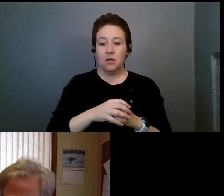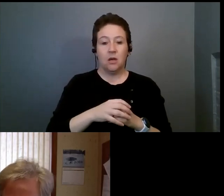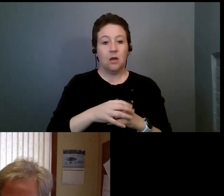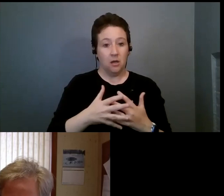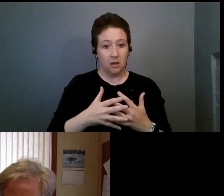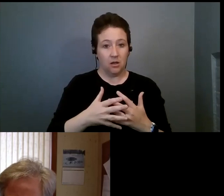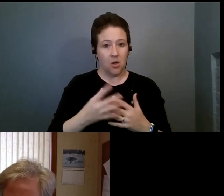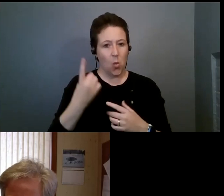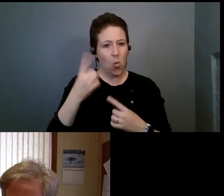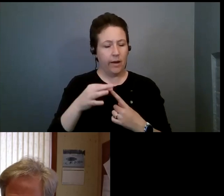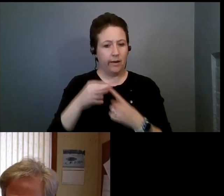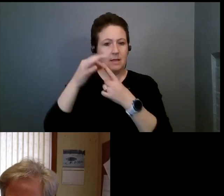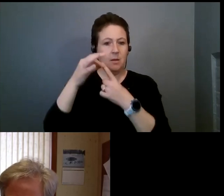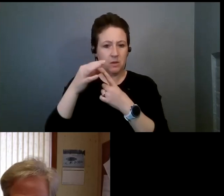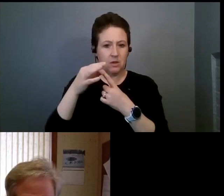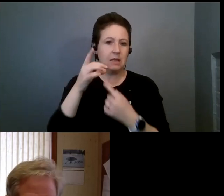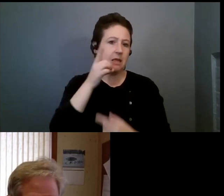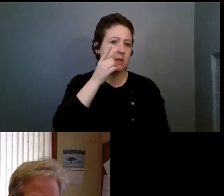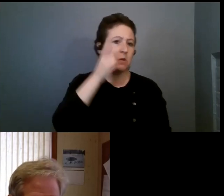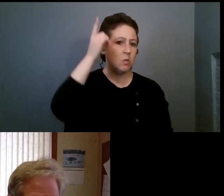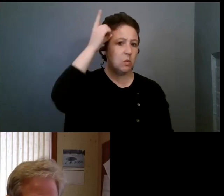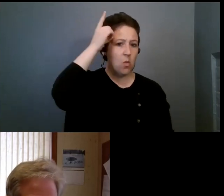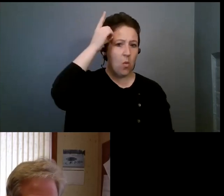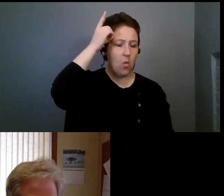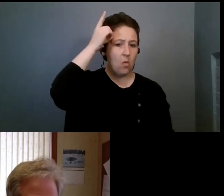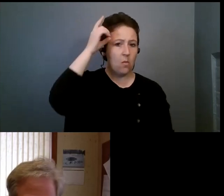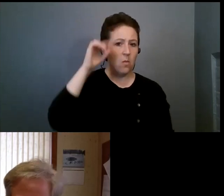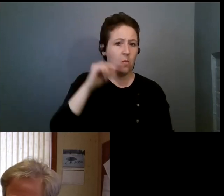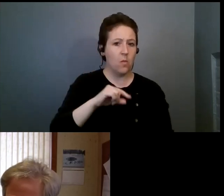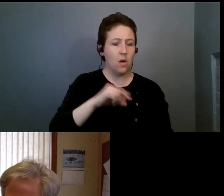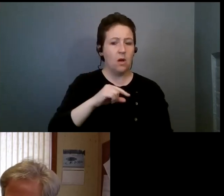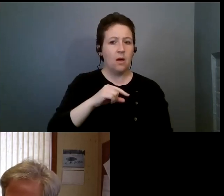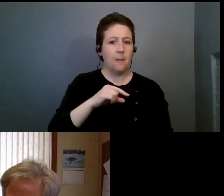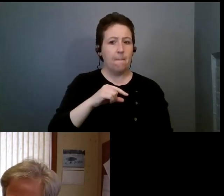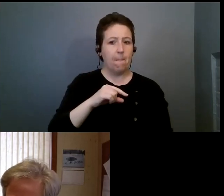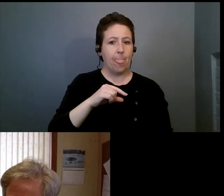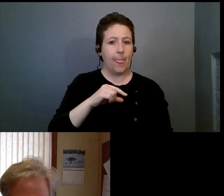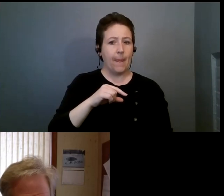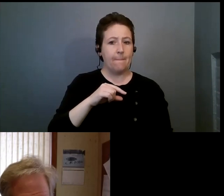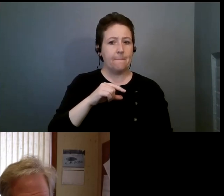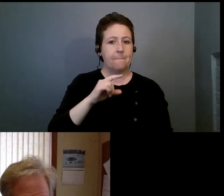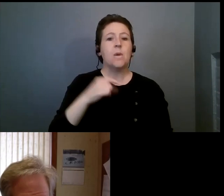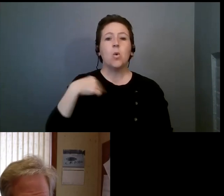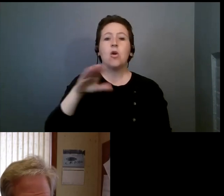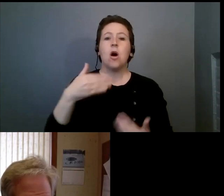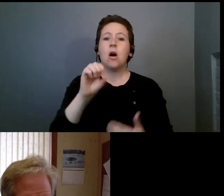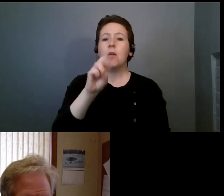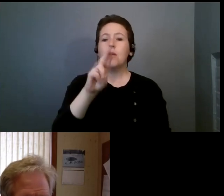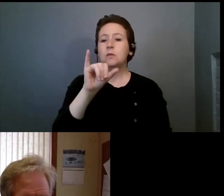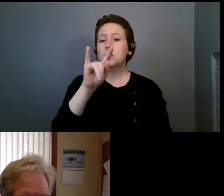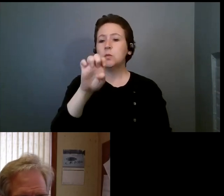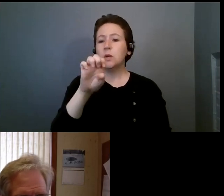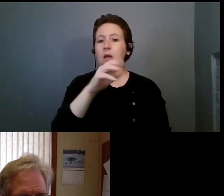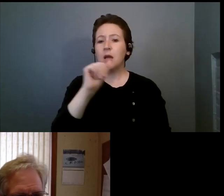With one exception, our residence halls, it will be, we offer suite and apartment style